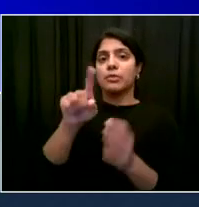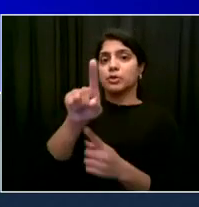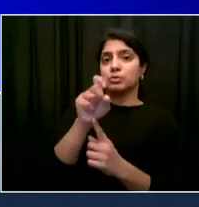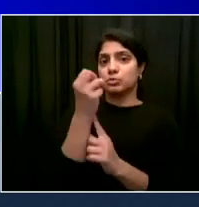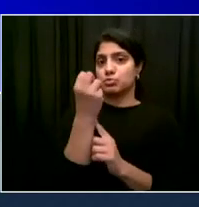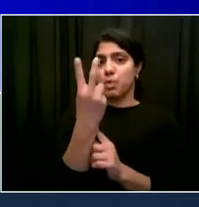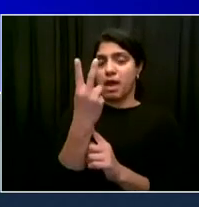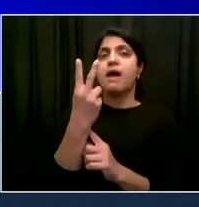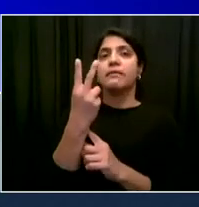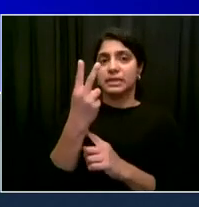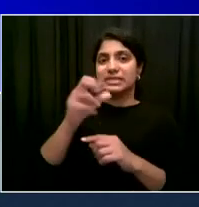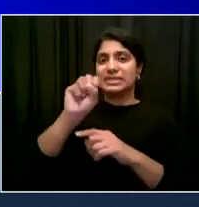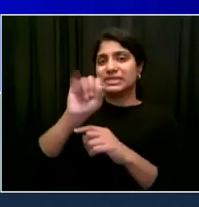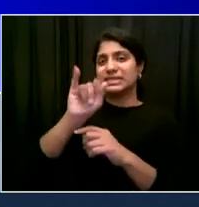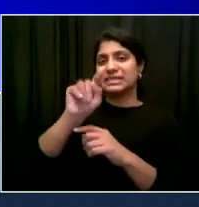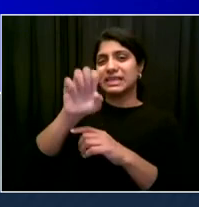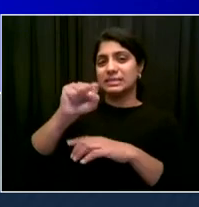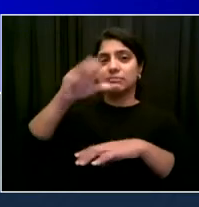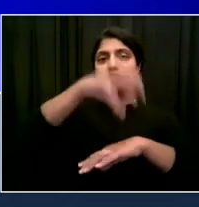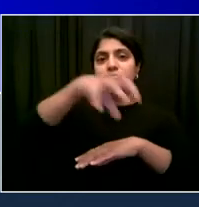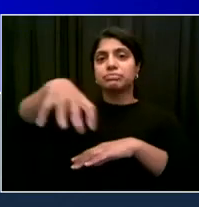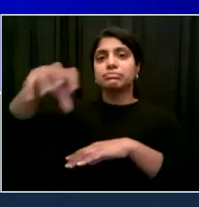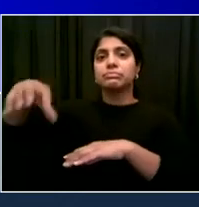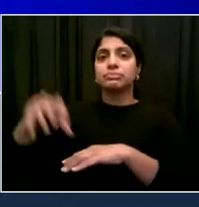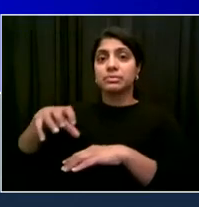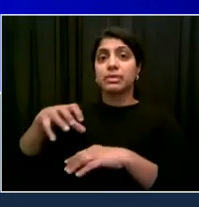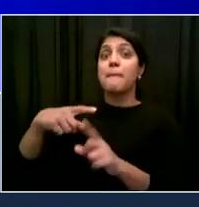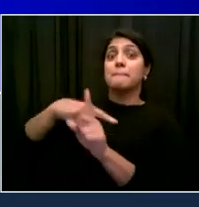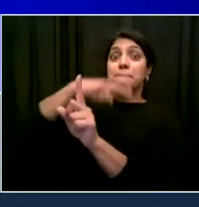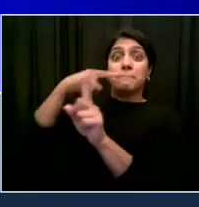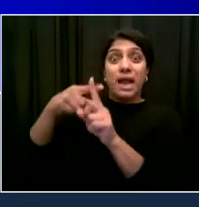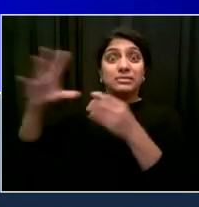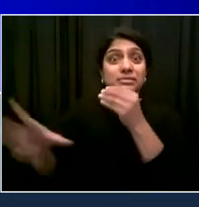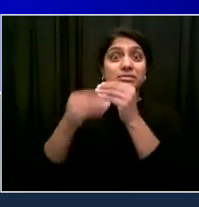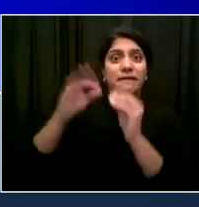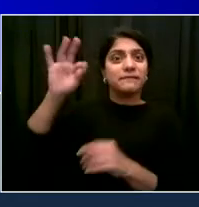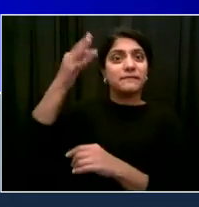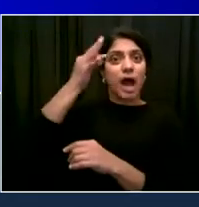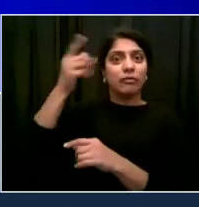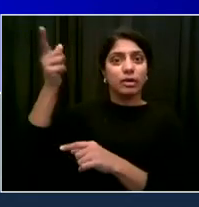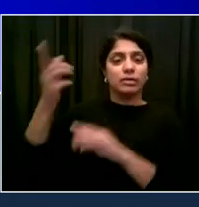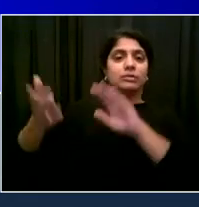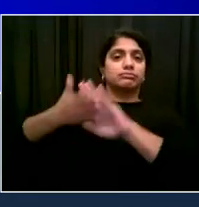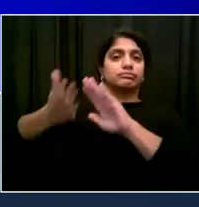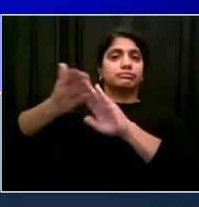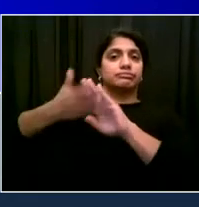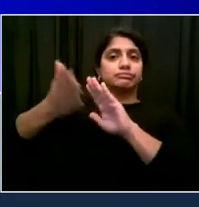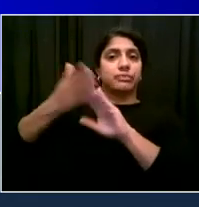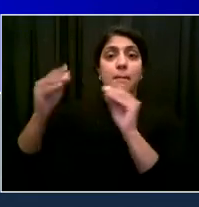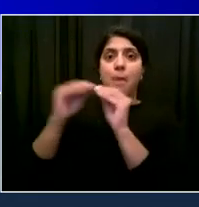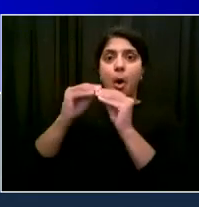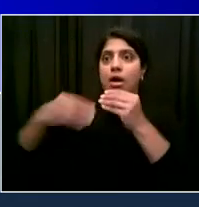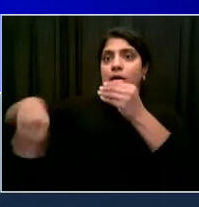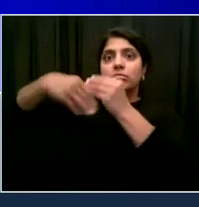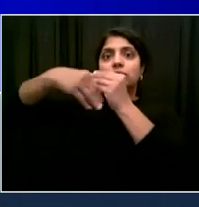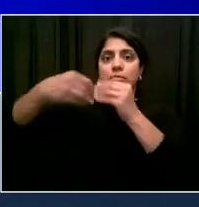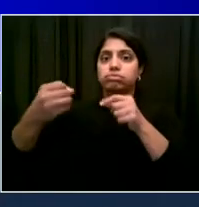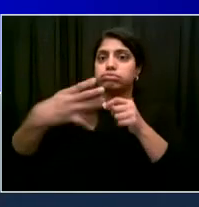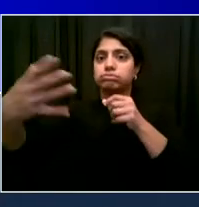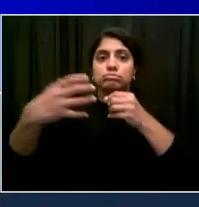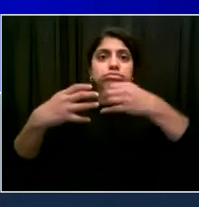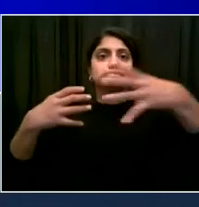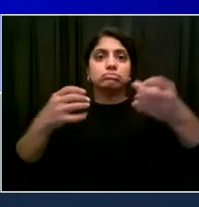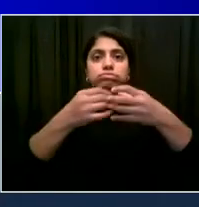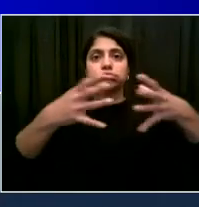in the next few days. That's extremely helpful and important. I've been talking to the president's COVID czar,